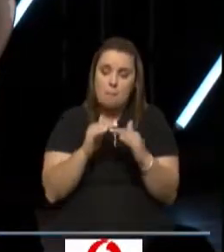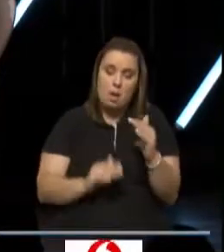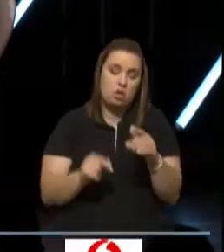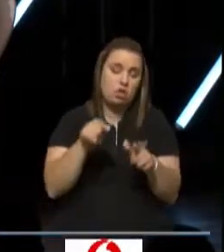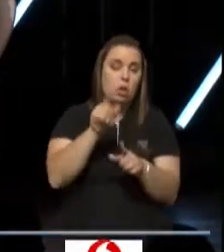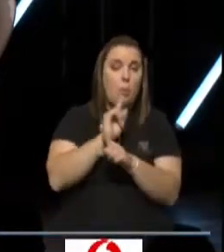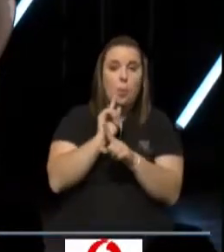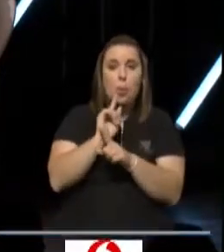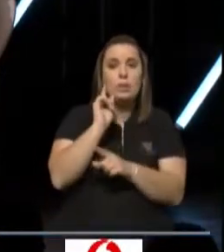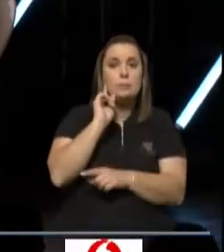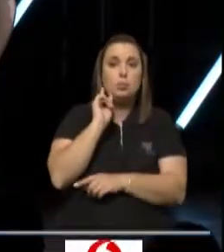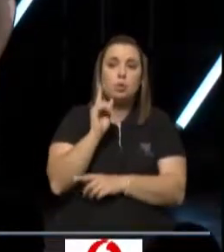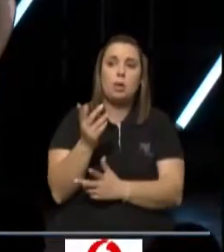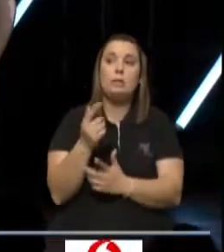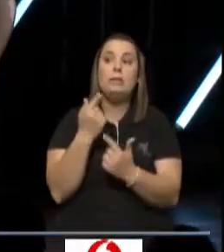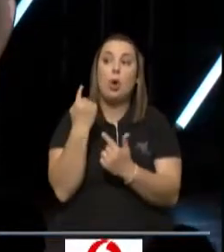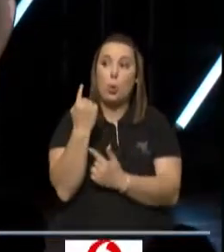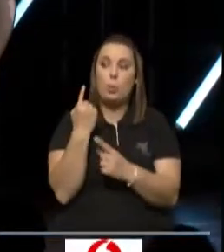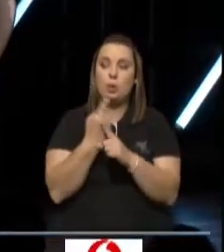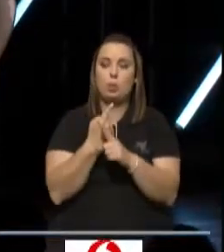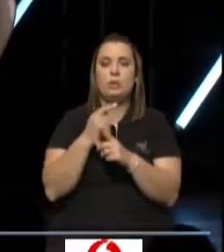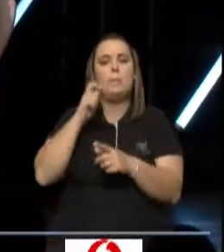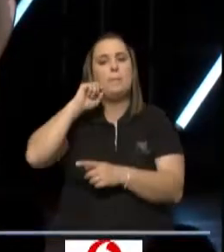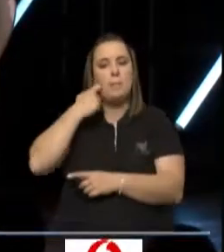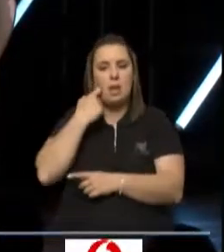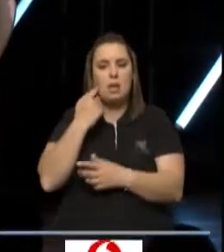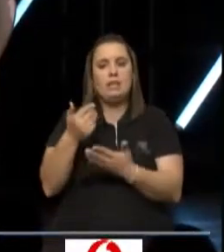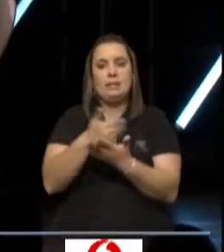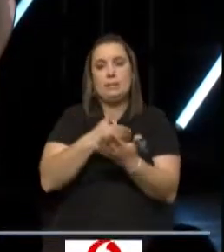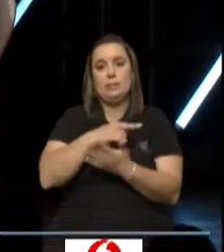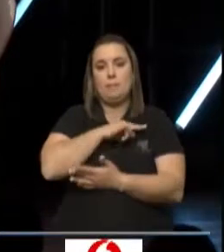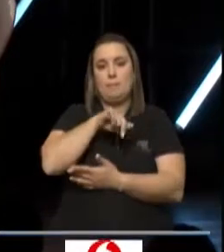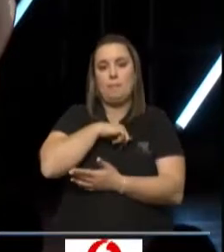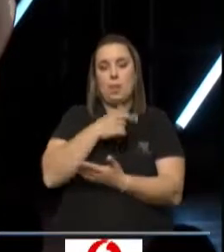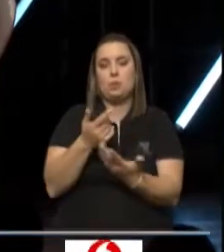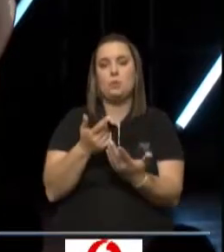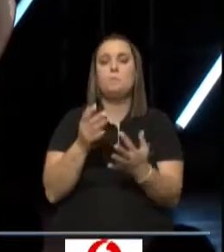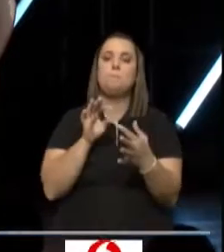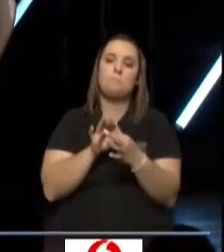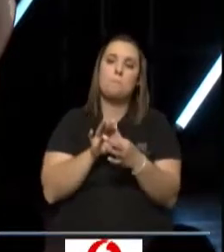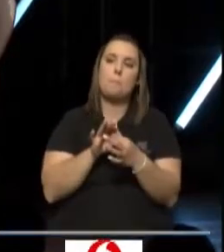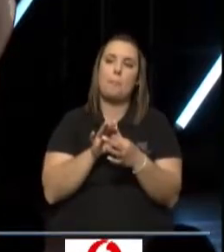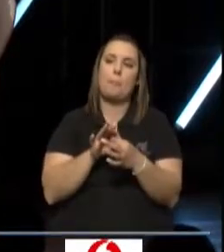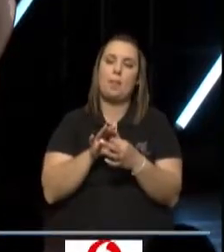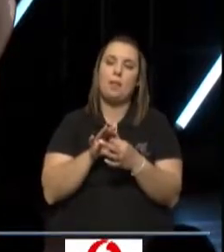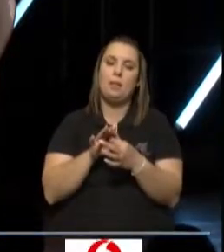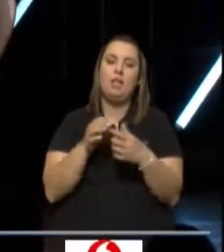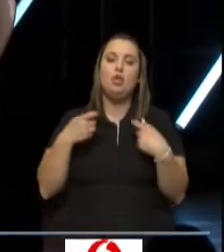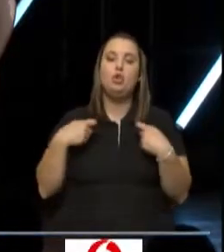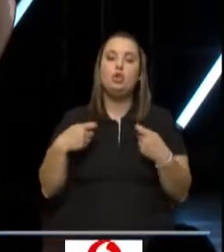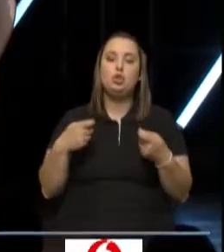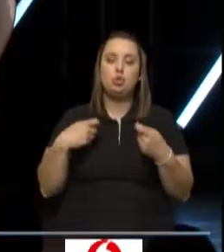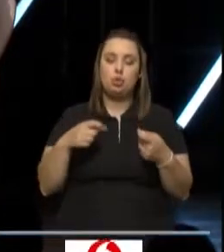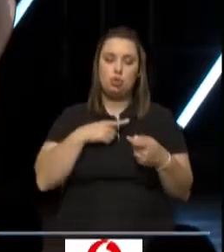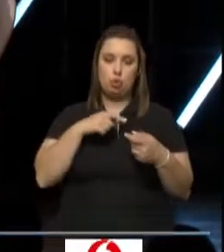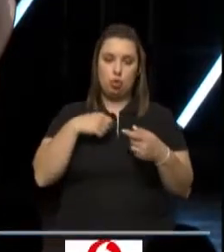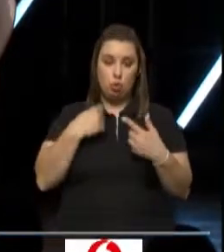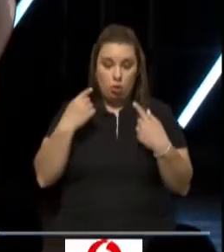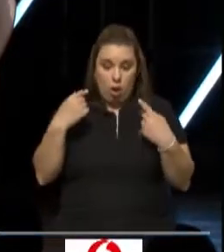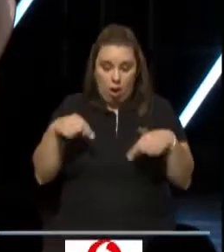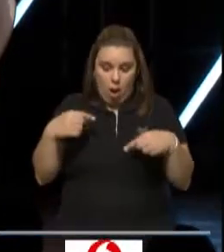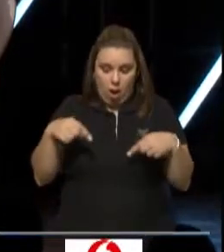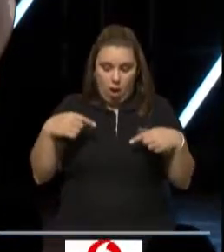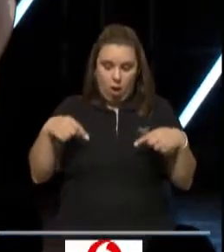or China. This is a key factor, and one of the elements that affects our profitability has to do with the